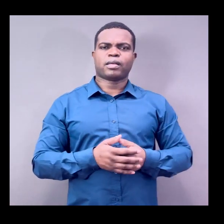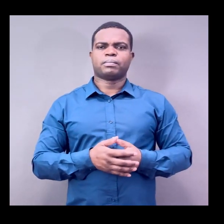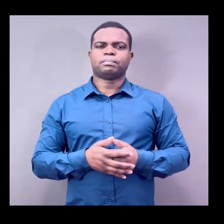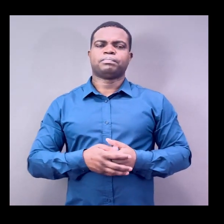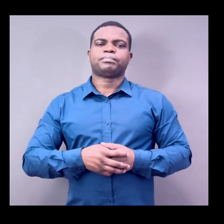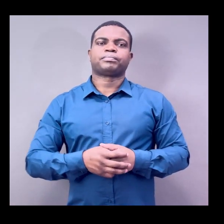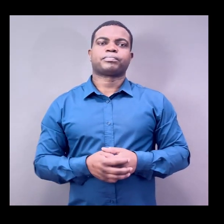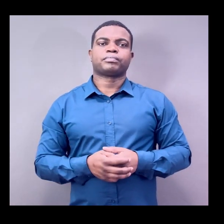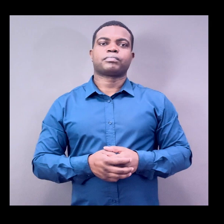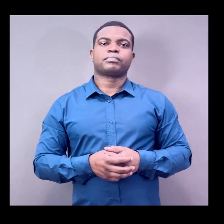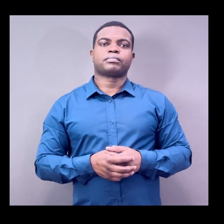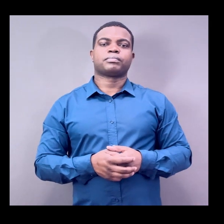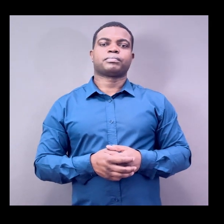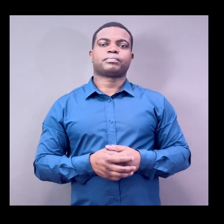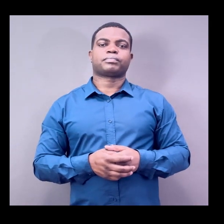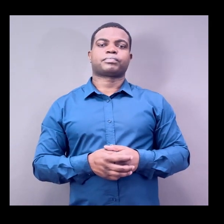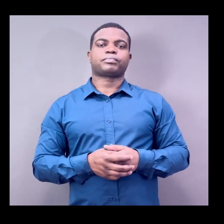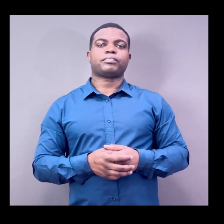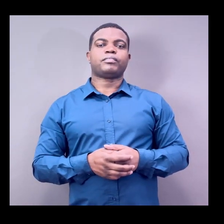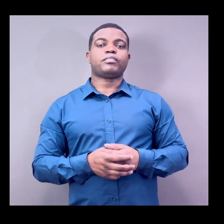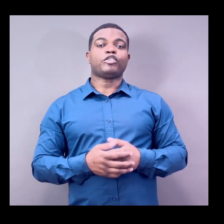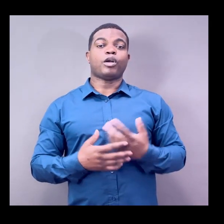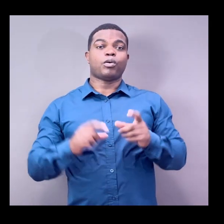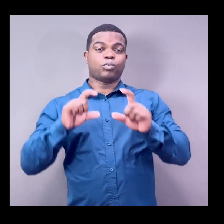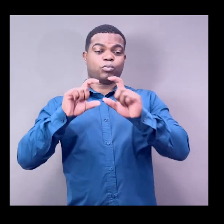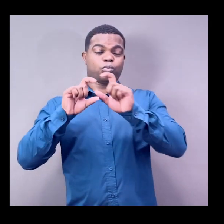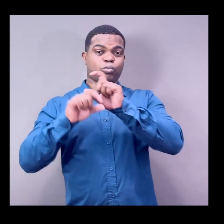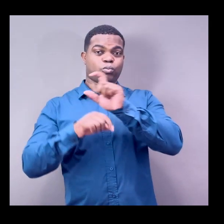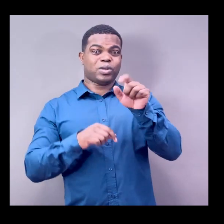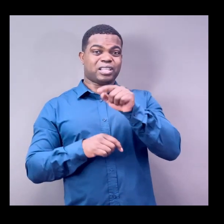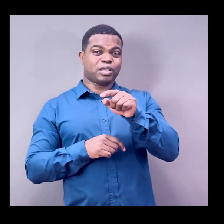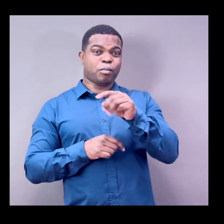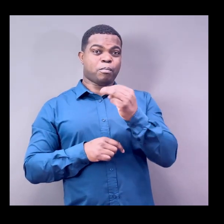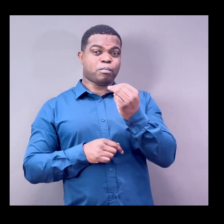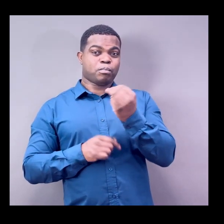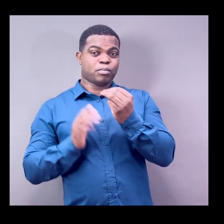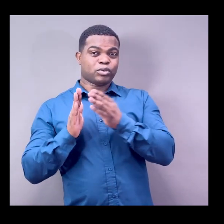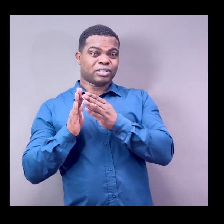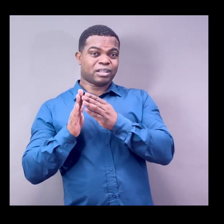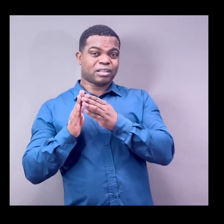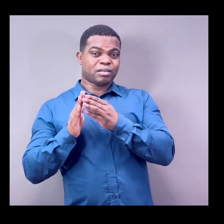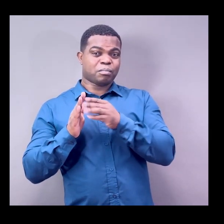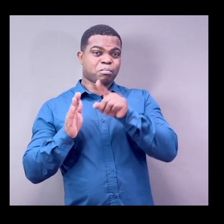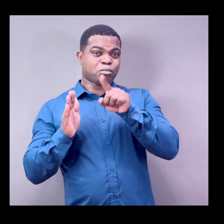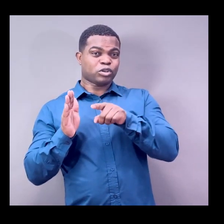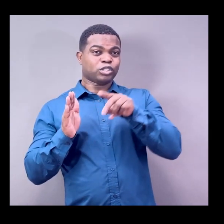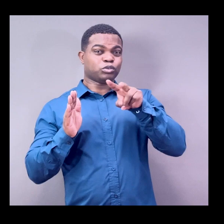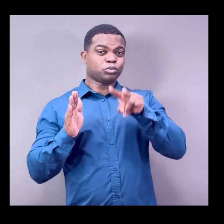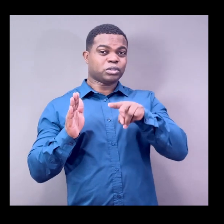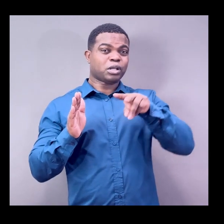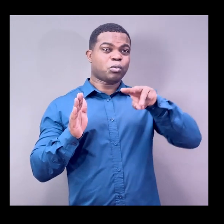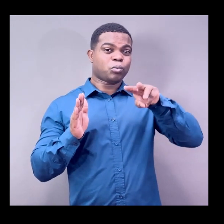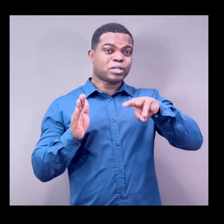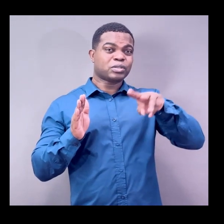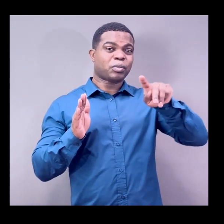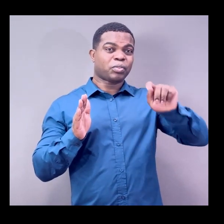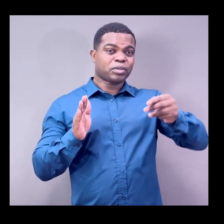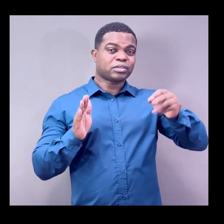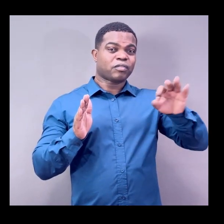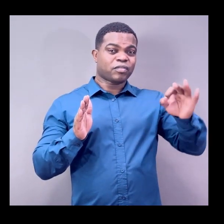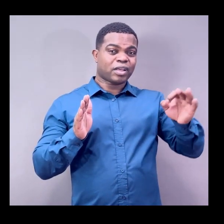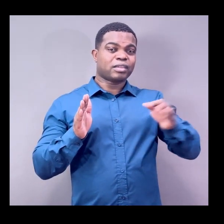so on. So for the weekly, it was broken down to Monday, Tuesday, Wednesday, Thursday, Friday.